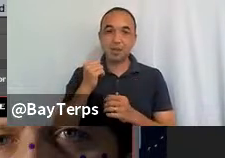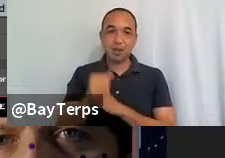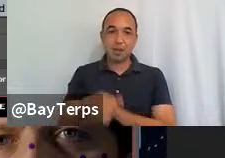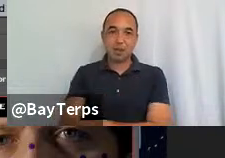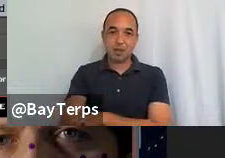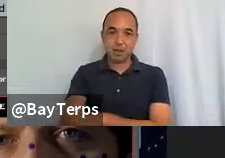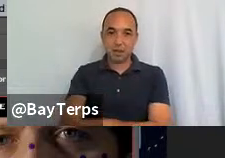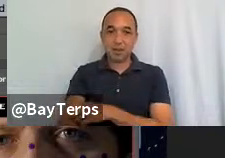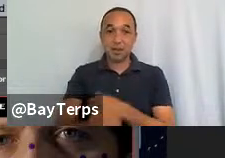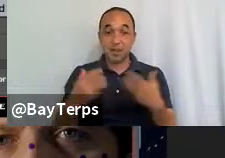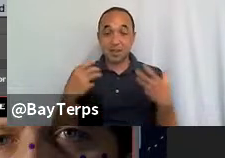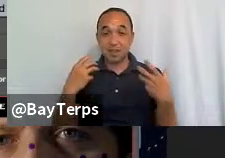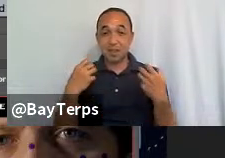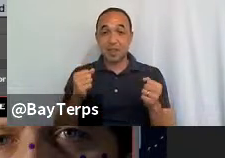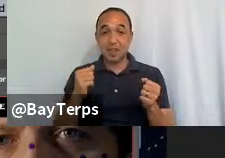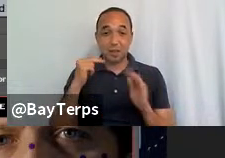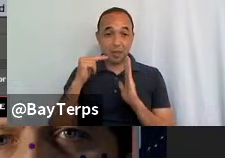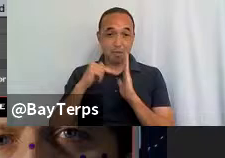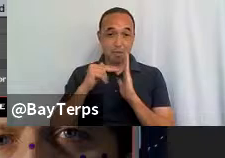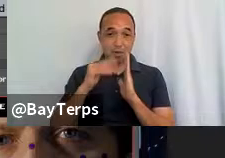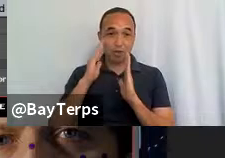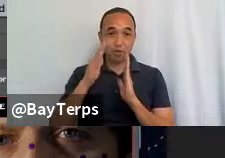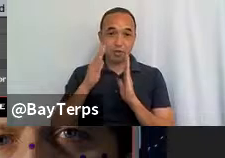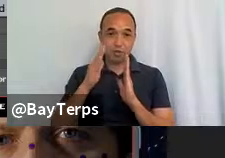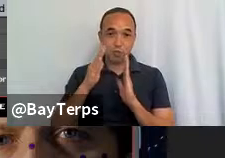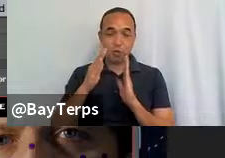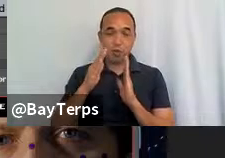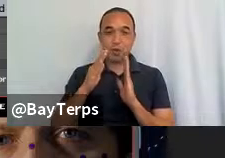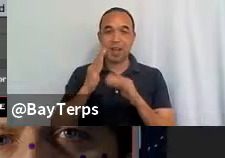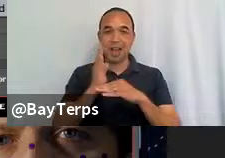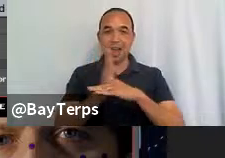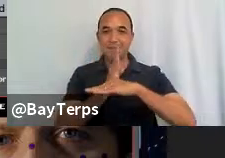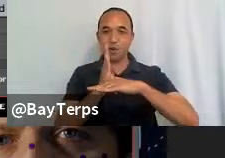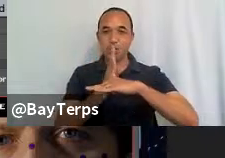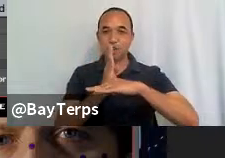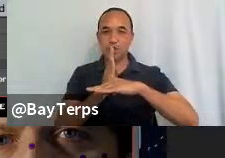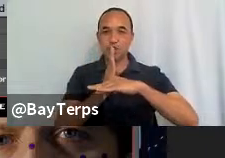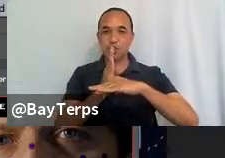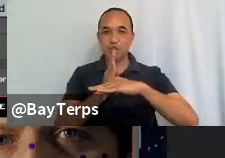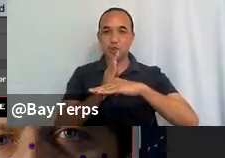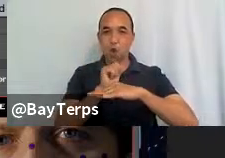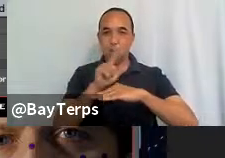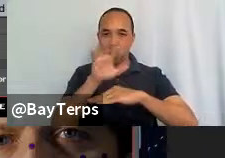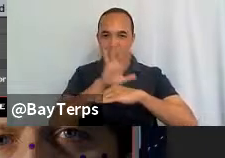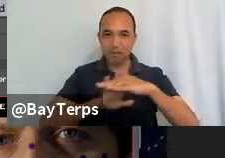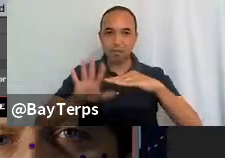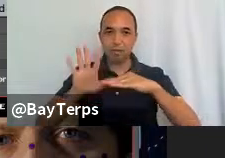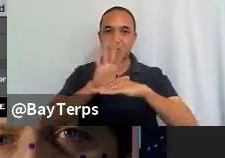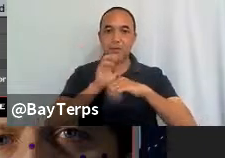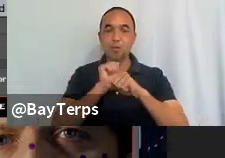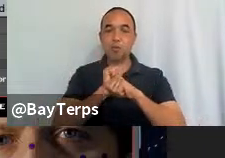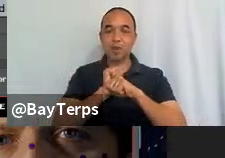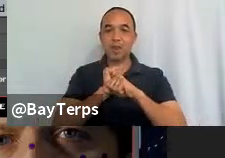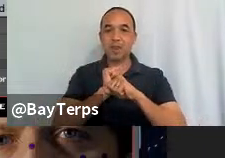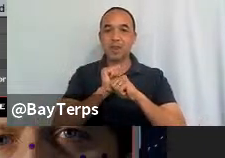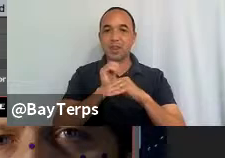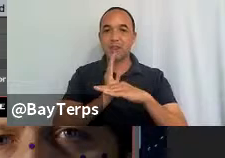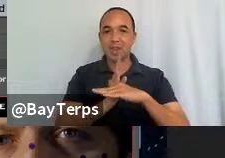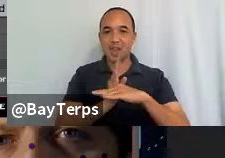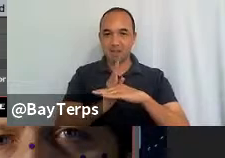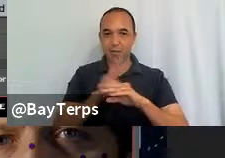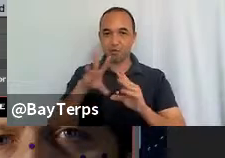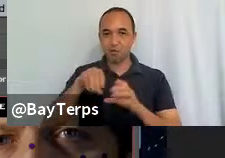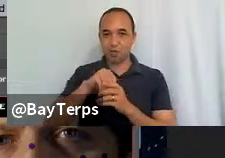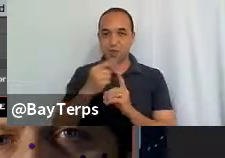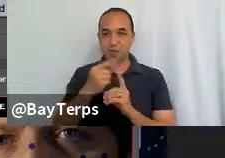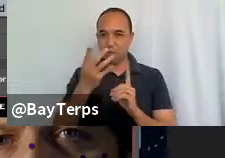an average of all of the pixels in that area with the average of the pixels in your